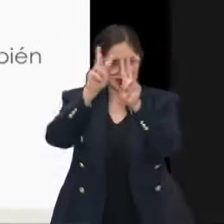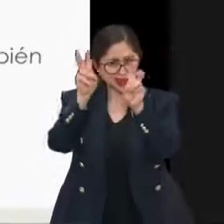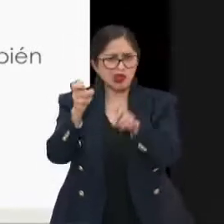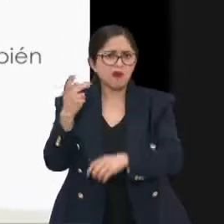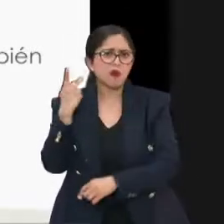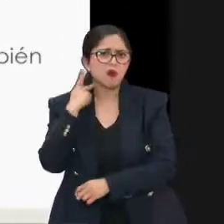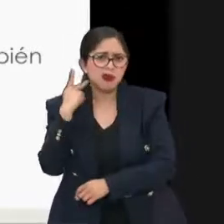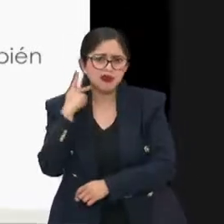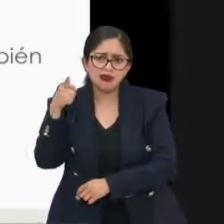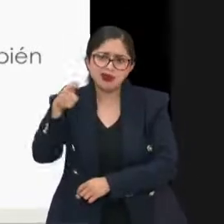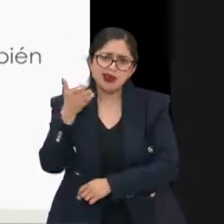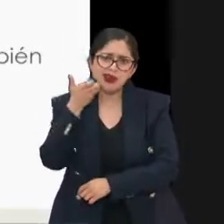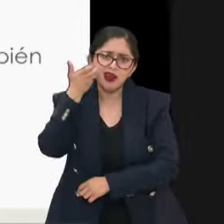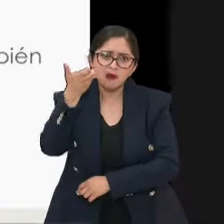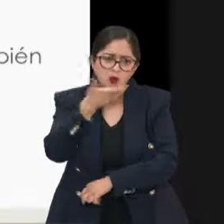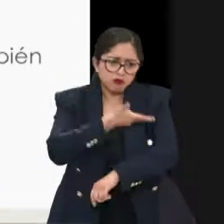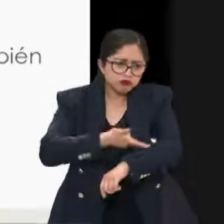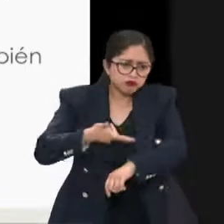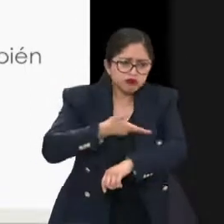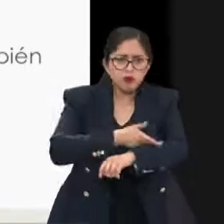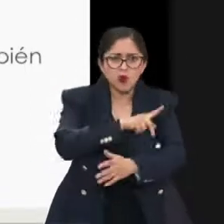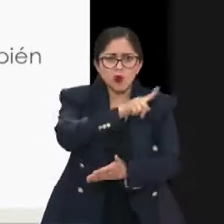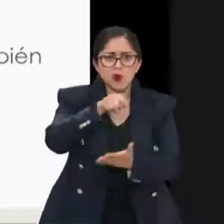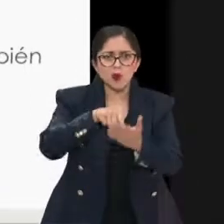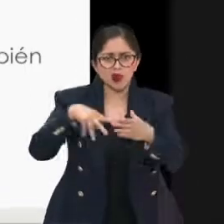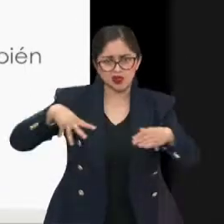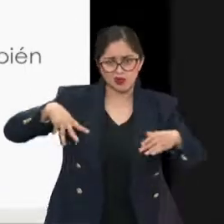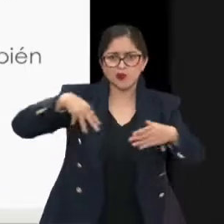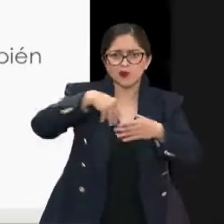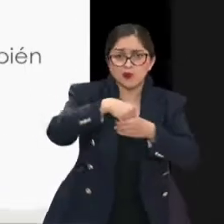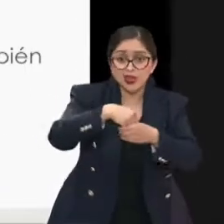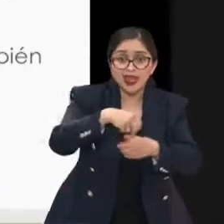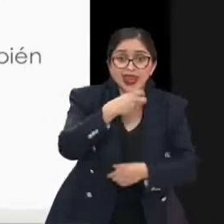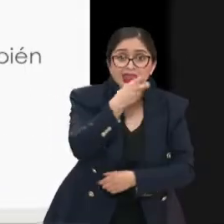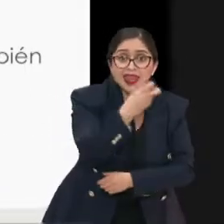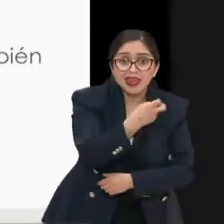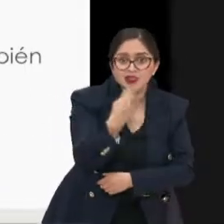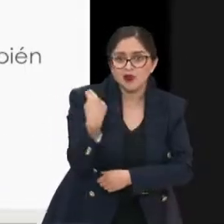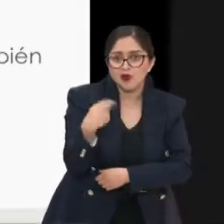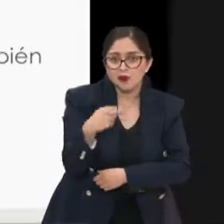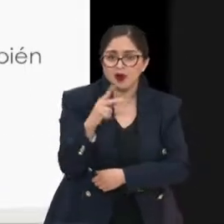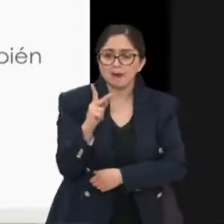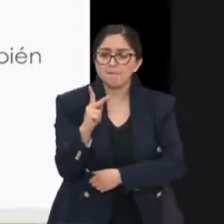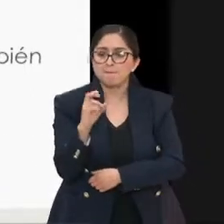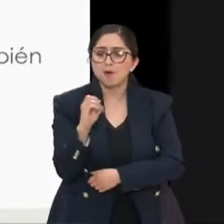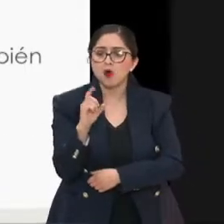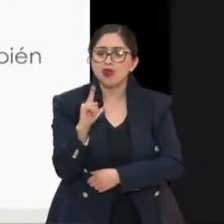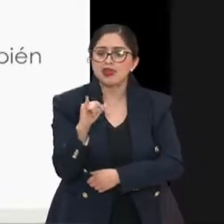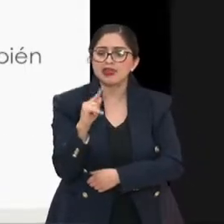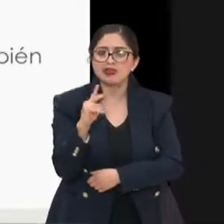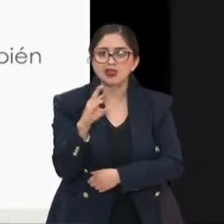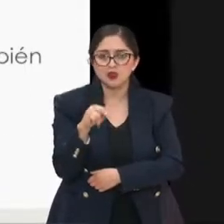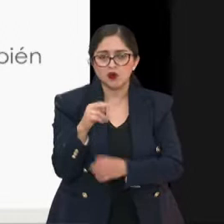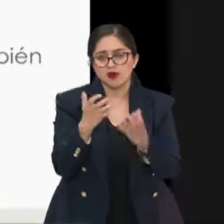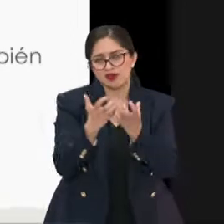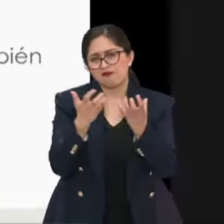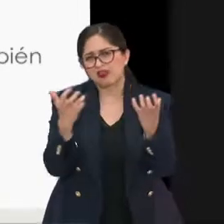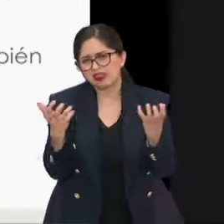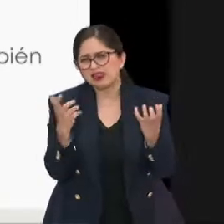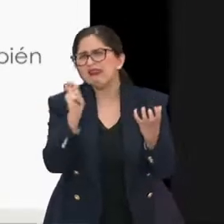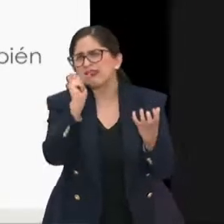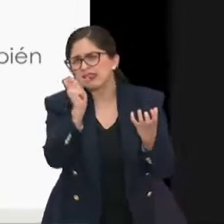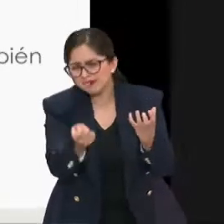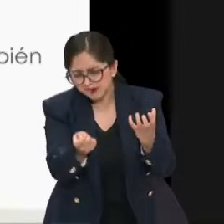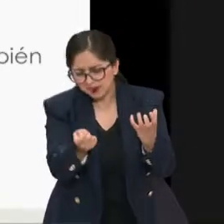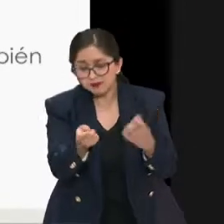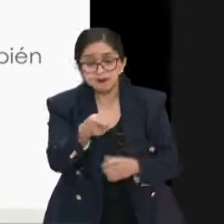participation spaces to have economic inclusion spaces. This is what I call the politicization of the difference. That is that the